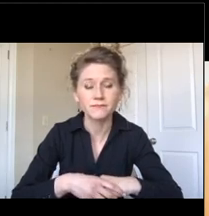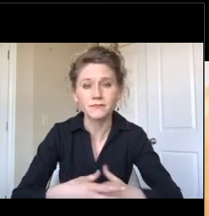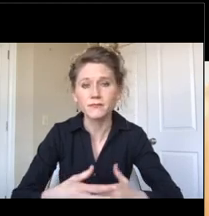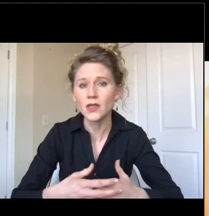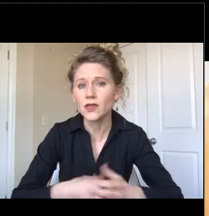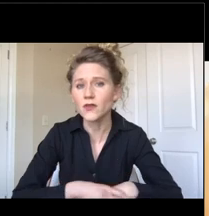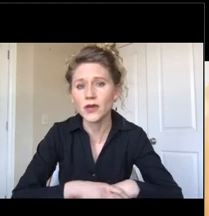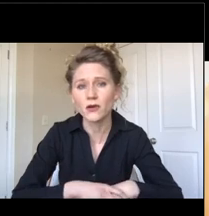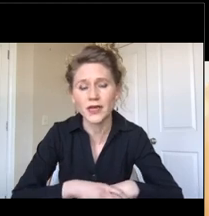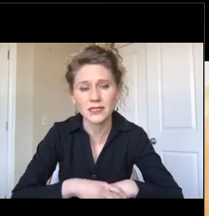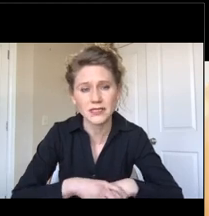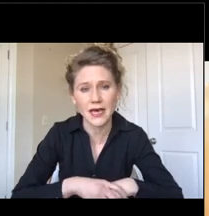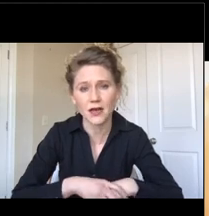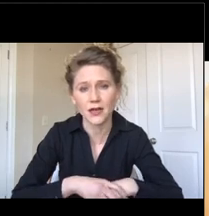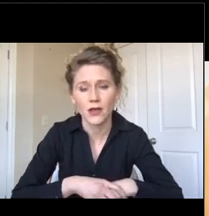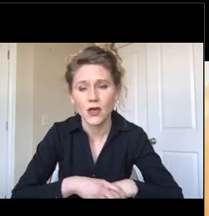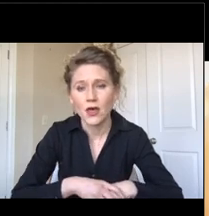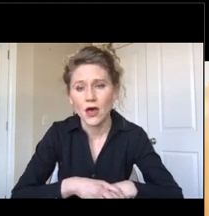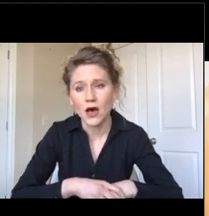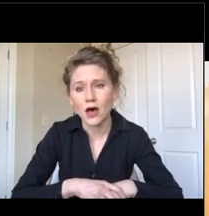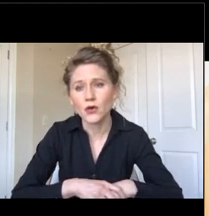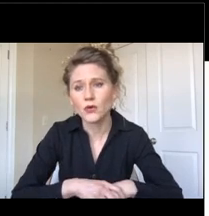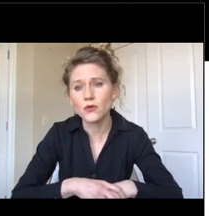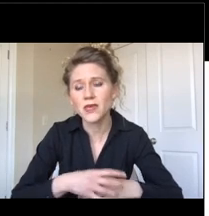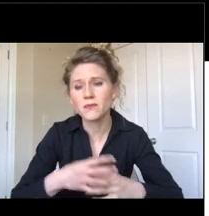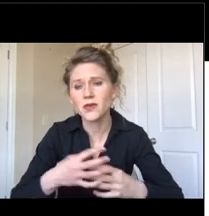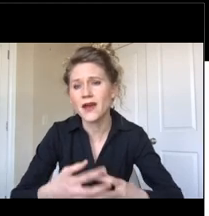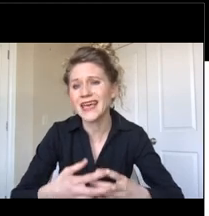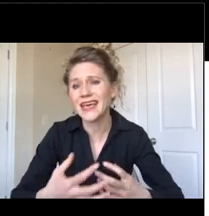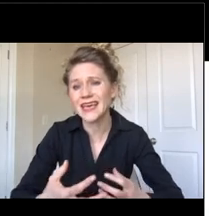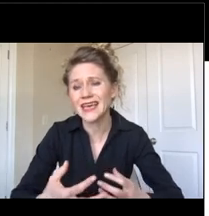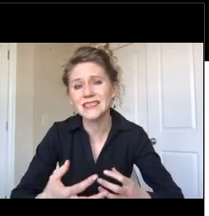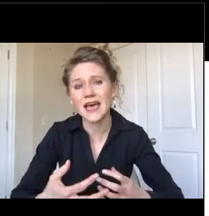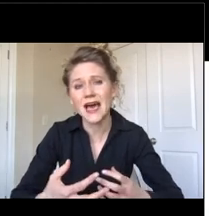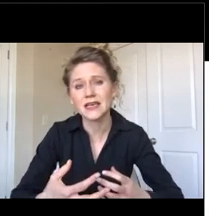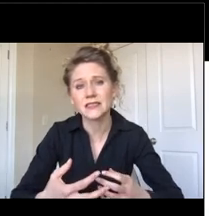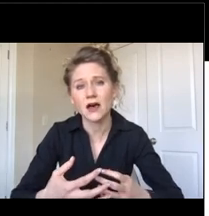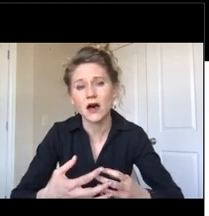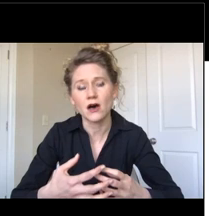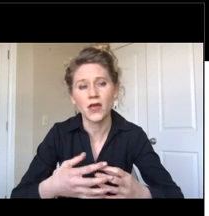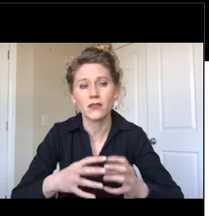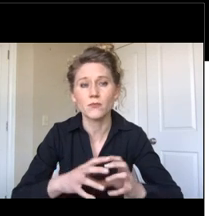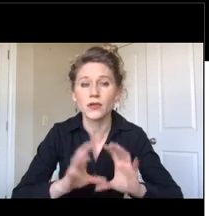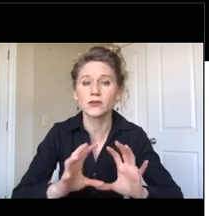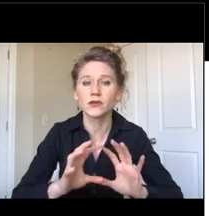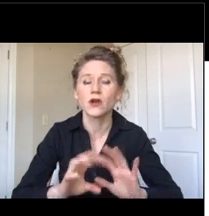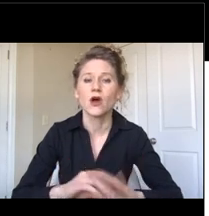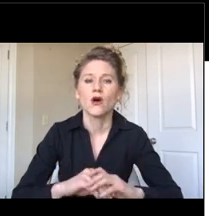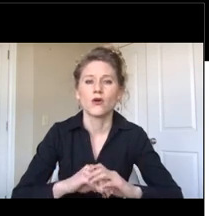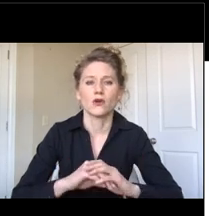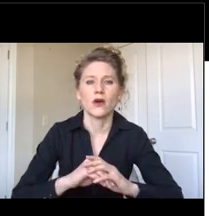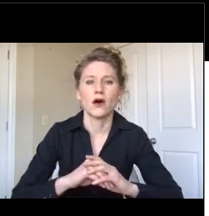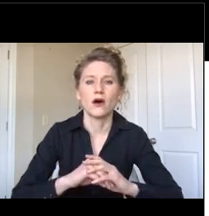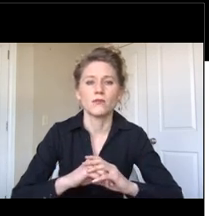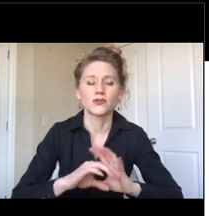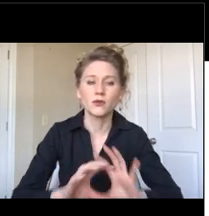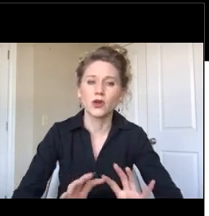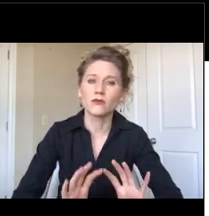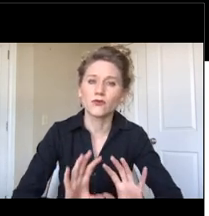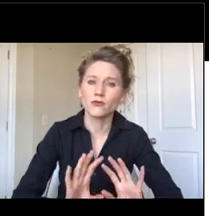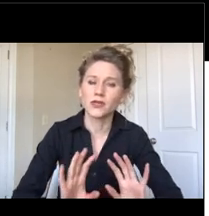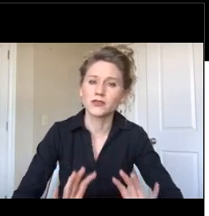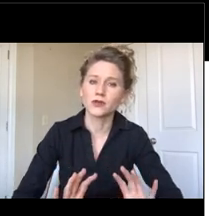examples. Give you one quick slide on who PPRA is as kind of the builder or